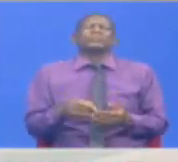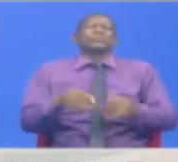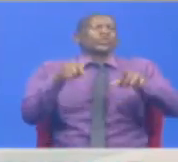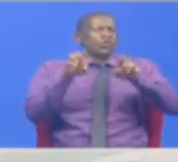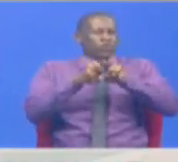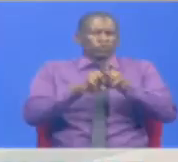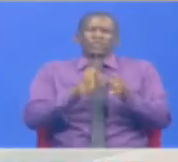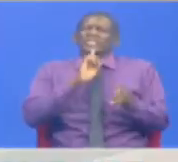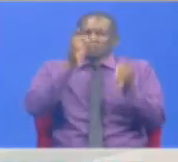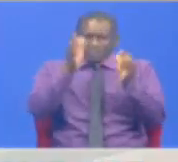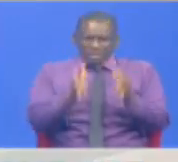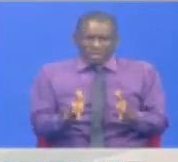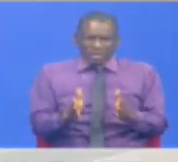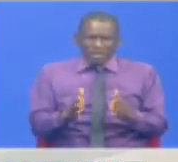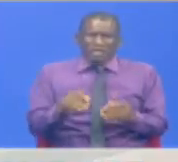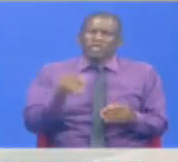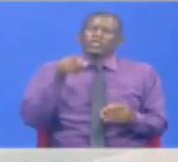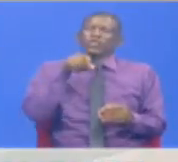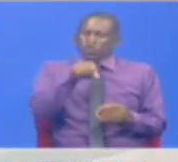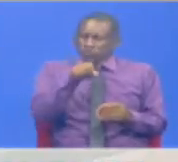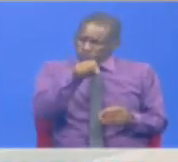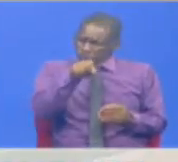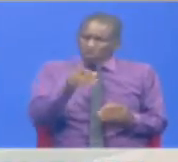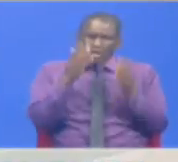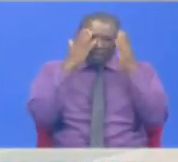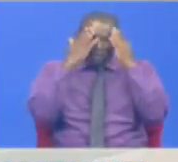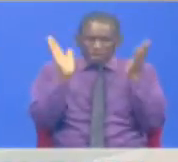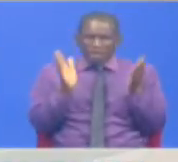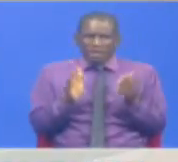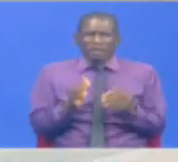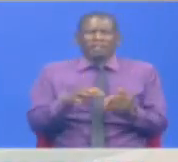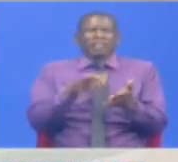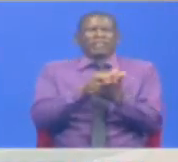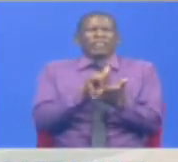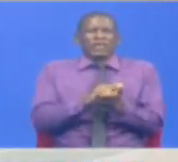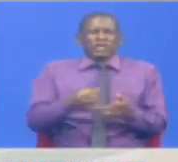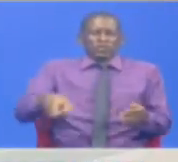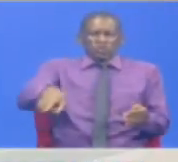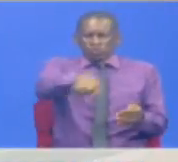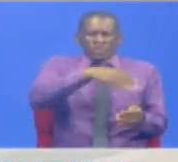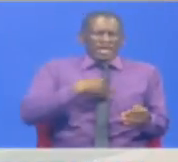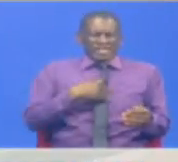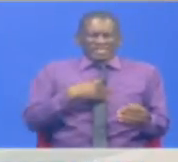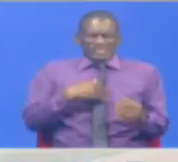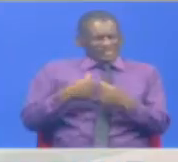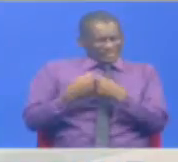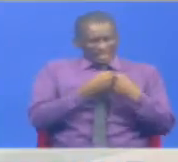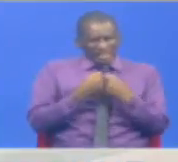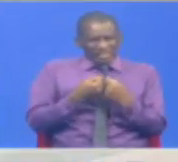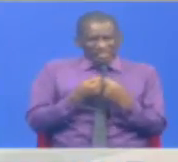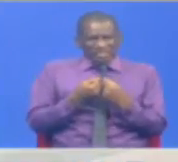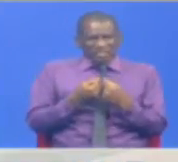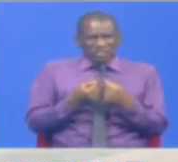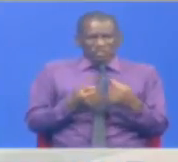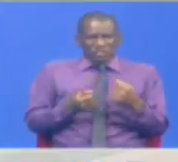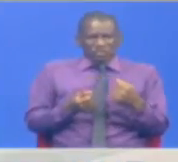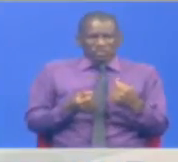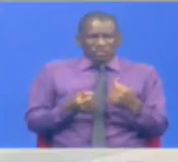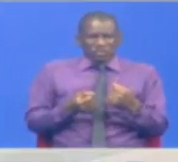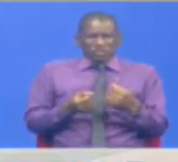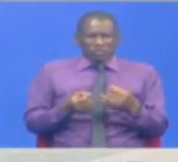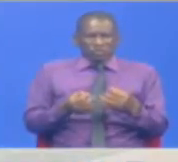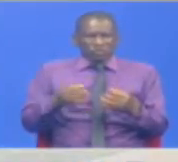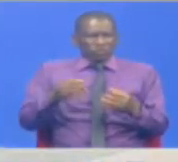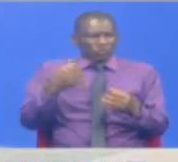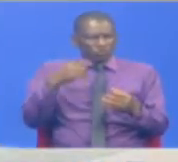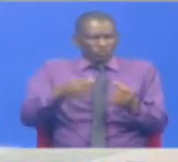And Mr. Speaker, you are aware that there was a resistance to a move towards the withdrawal of